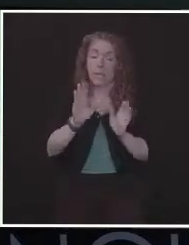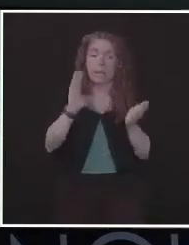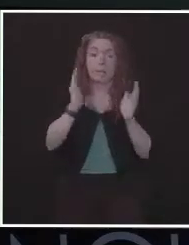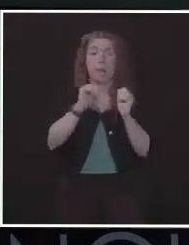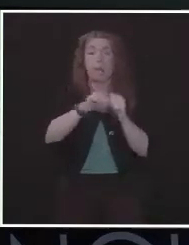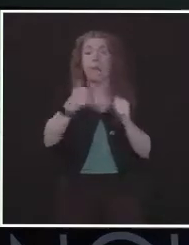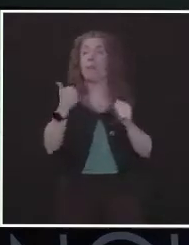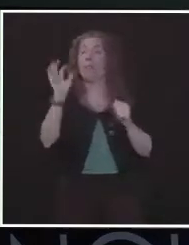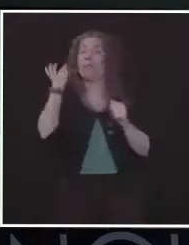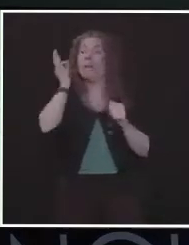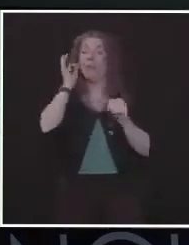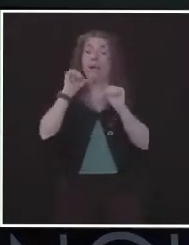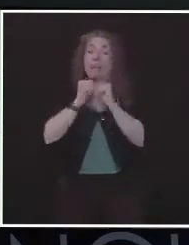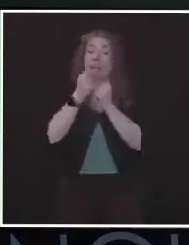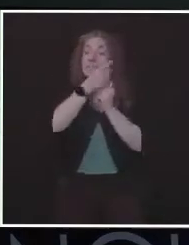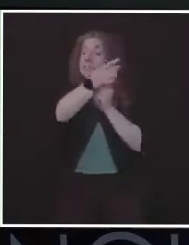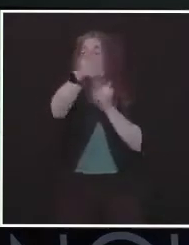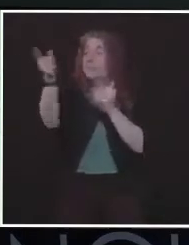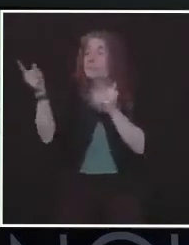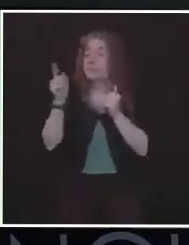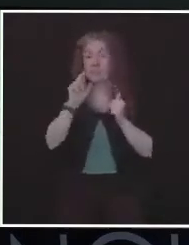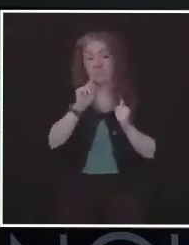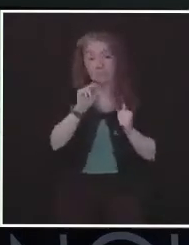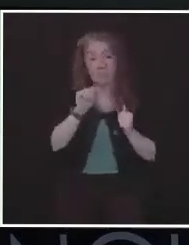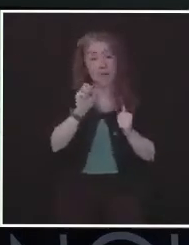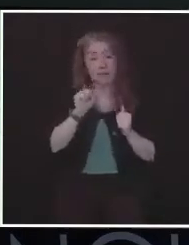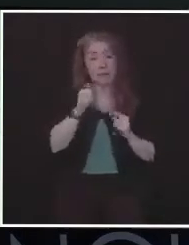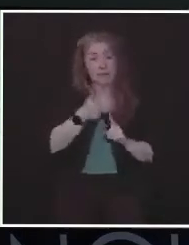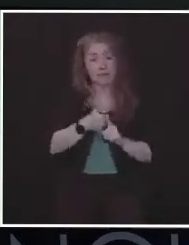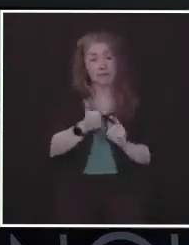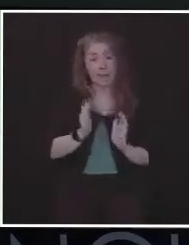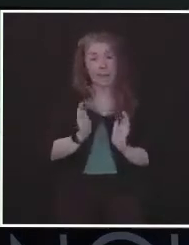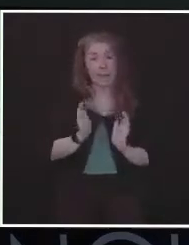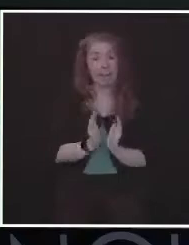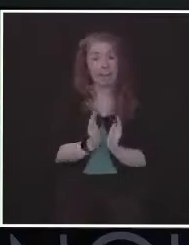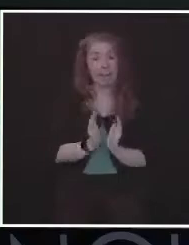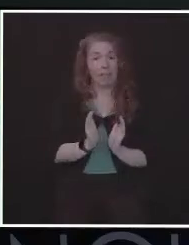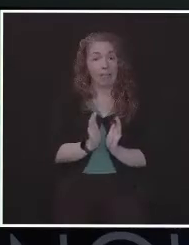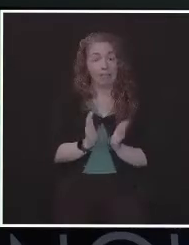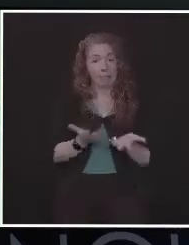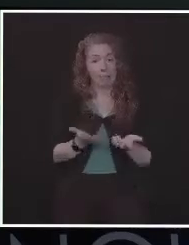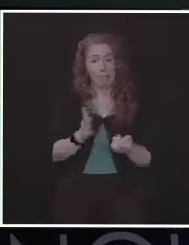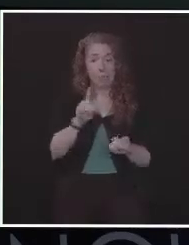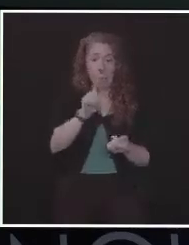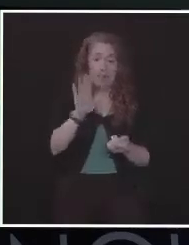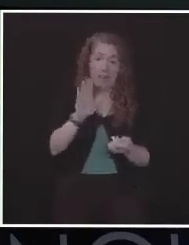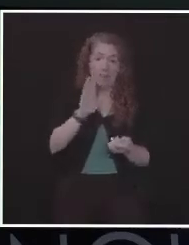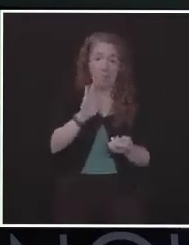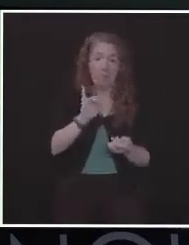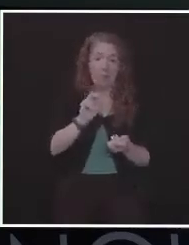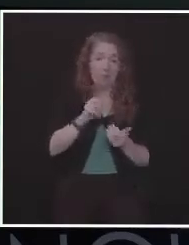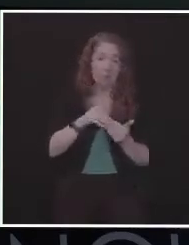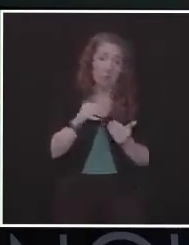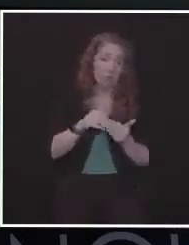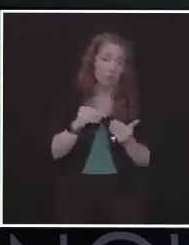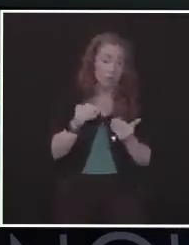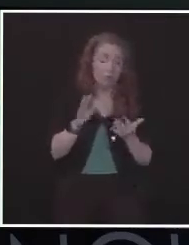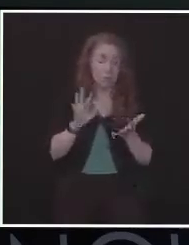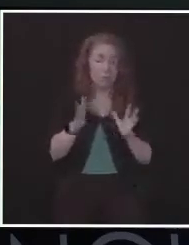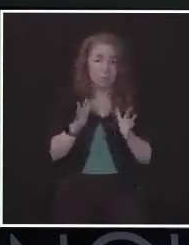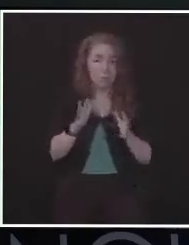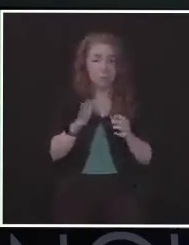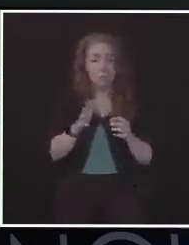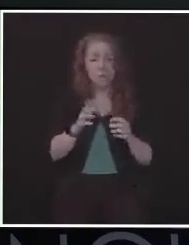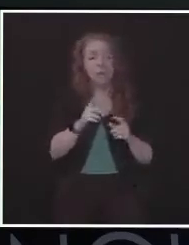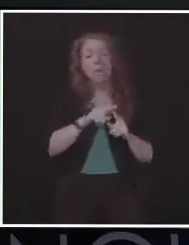a little agency, about a $25 billion agency. But oh,